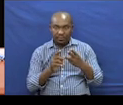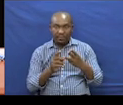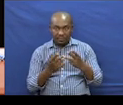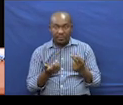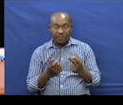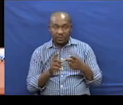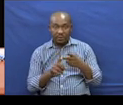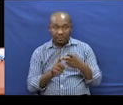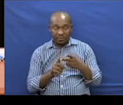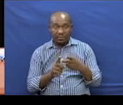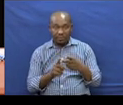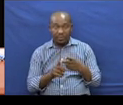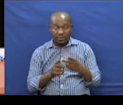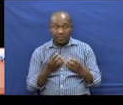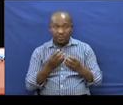Multipartism.